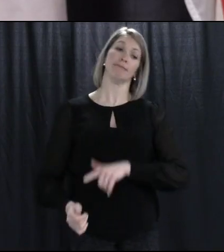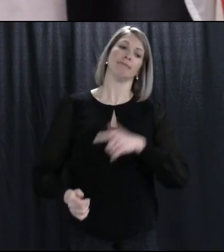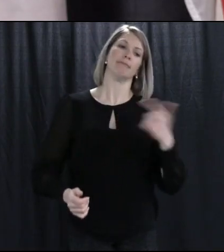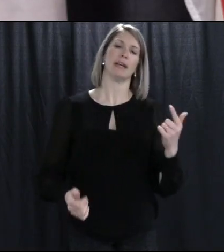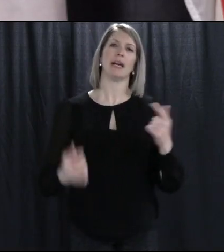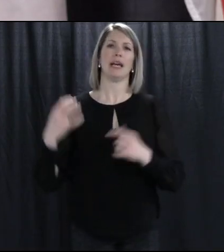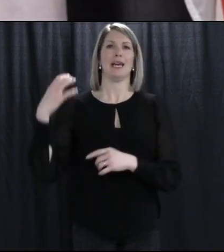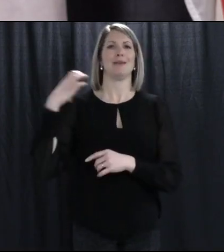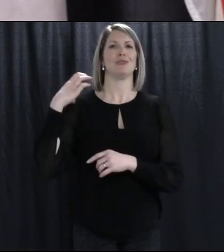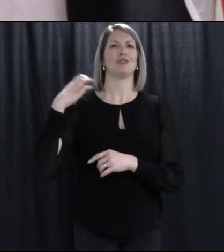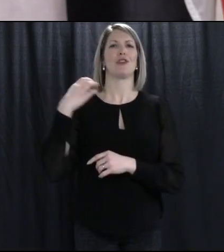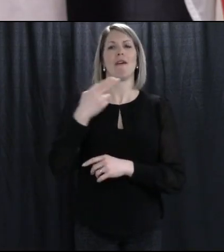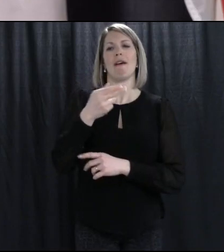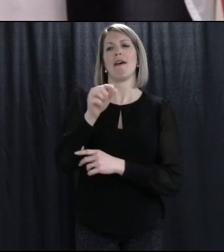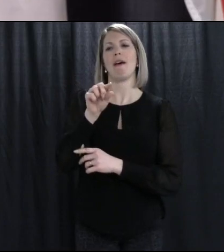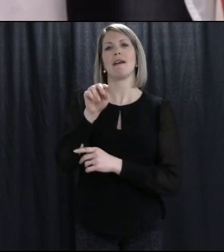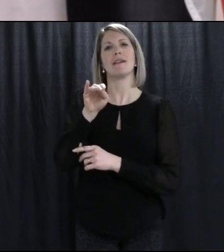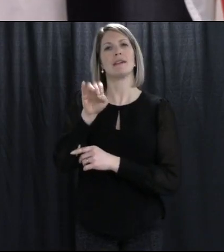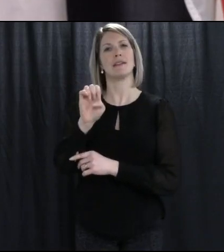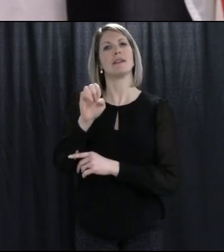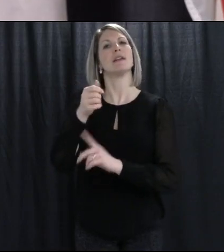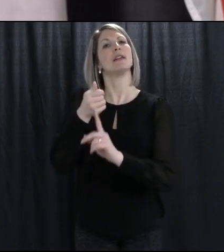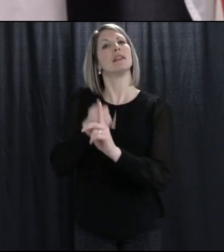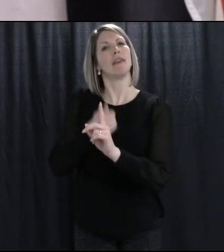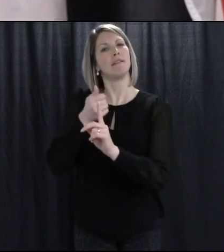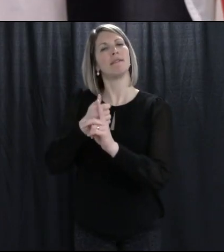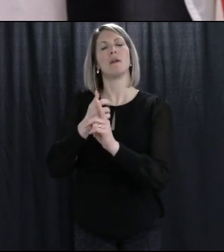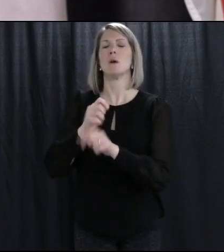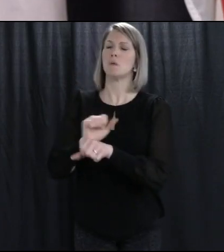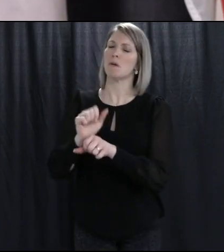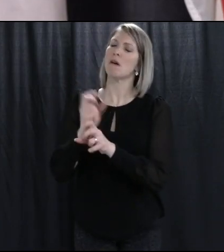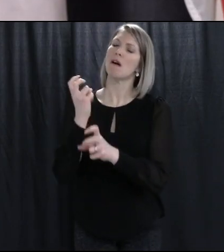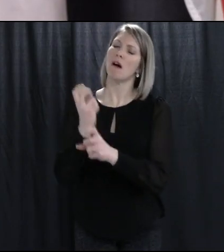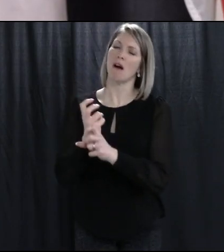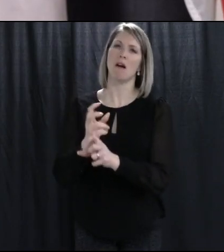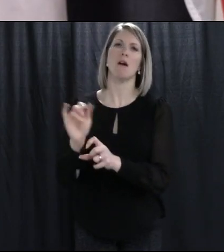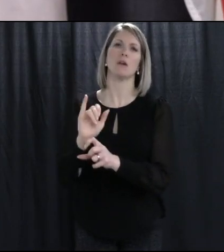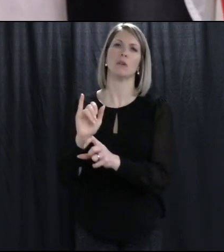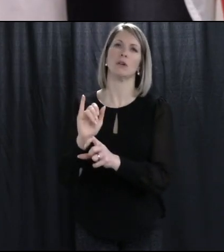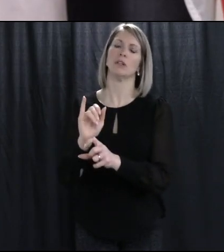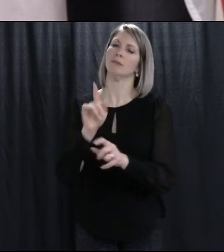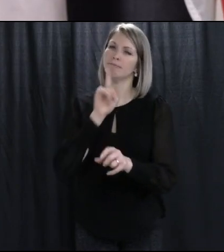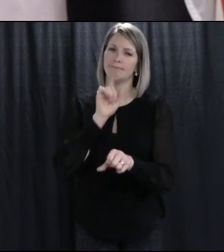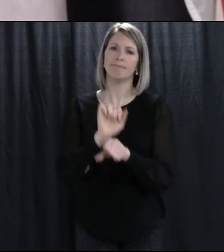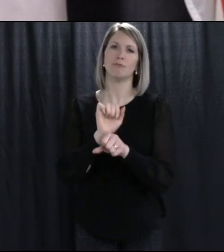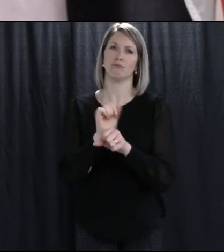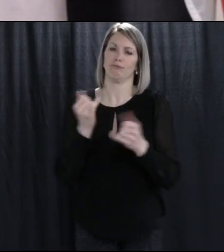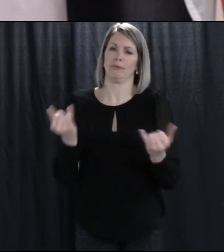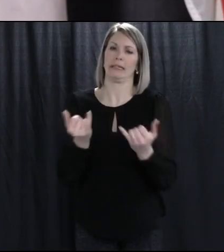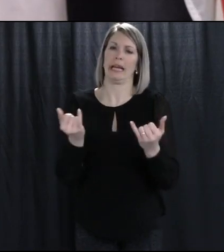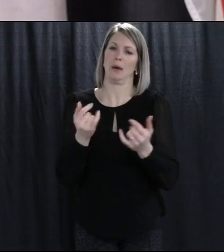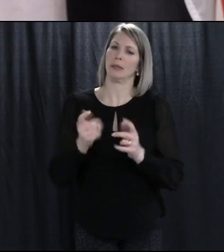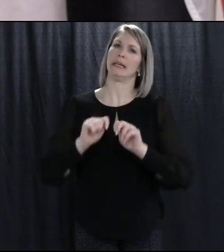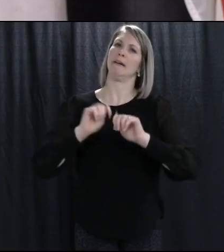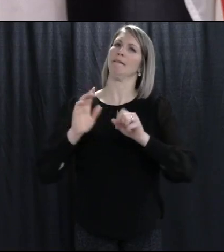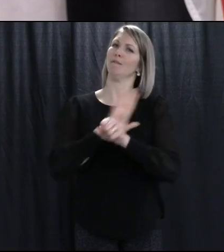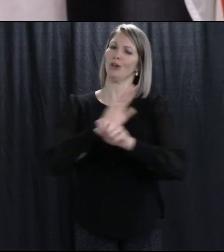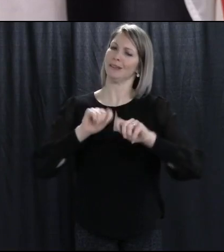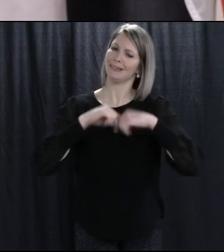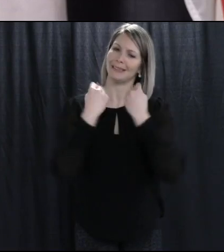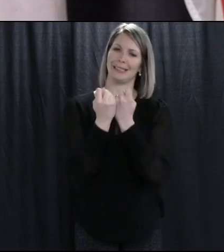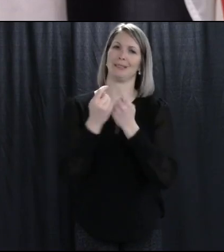tirelessly on behalf of our government and behalf of Newfoundlanders and Labradorians. It's been a team effort. So to you, Dr.